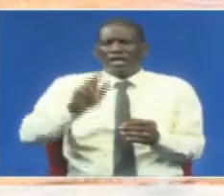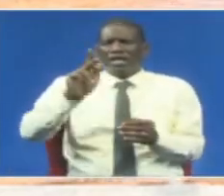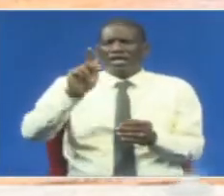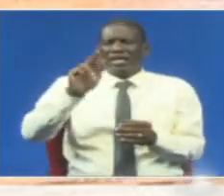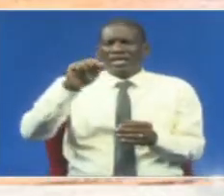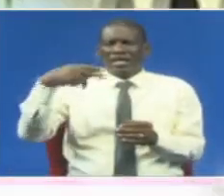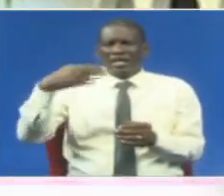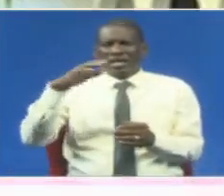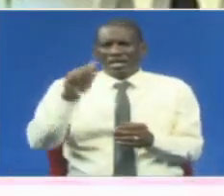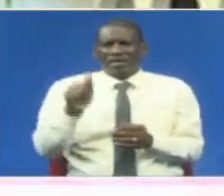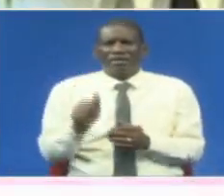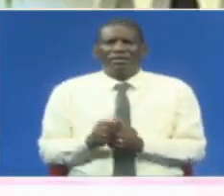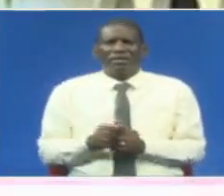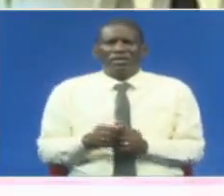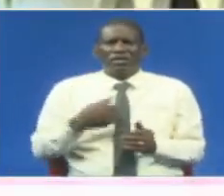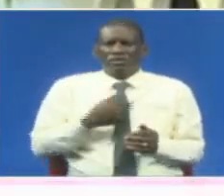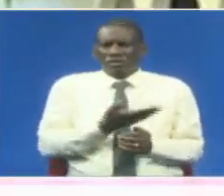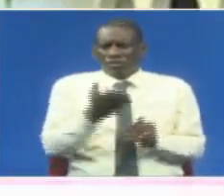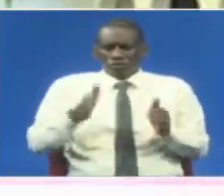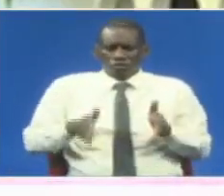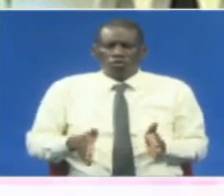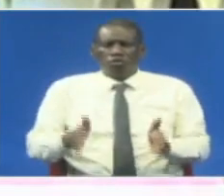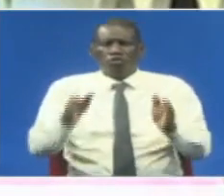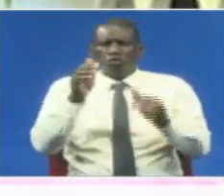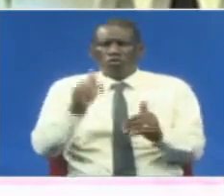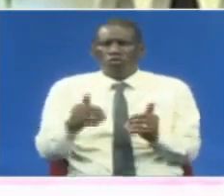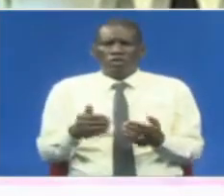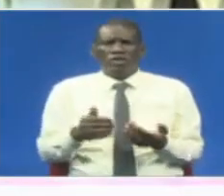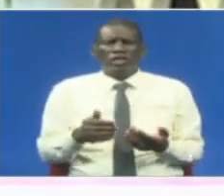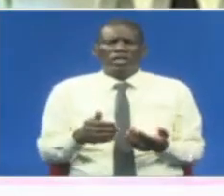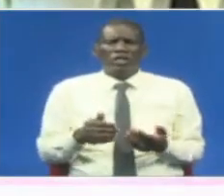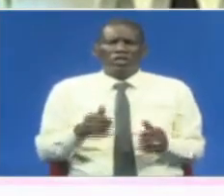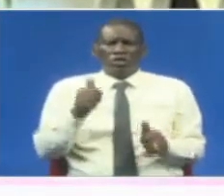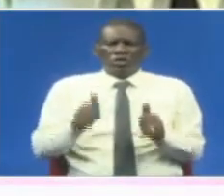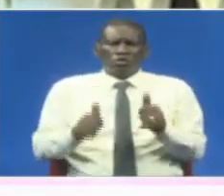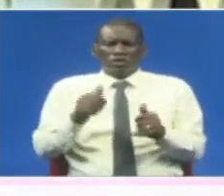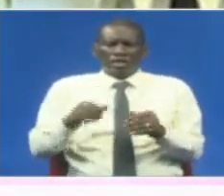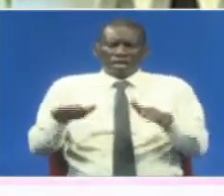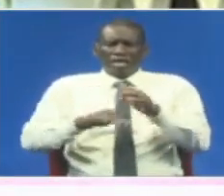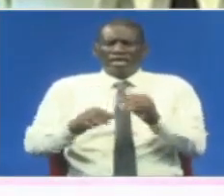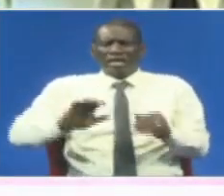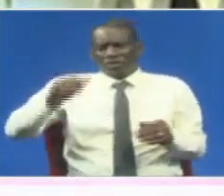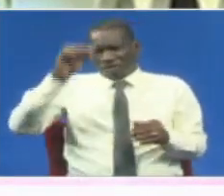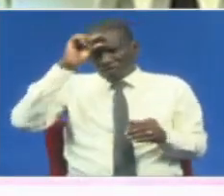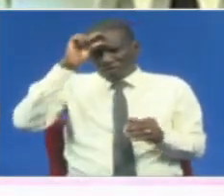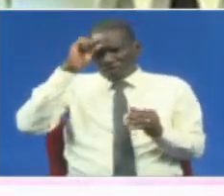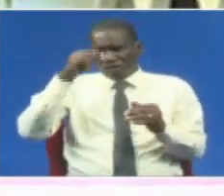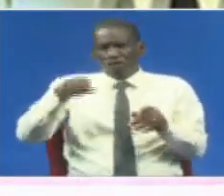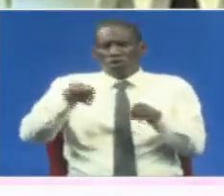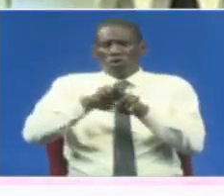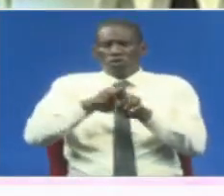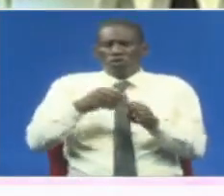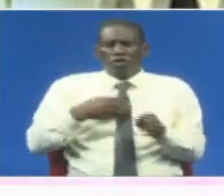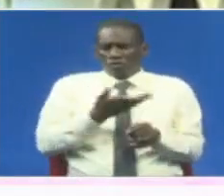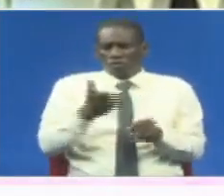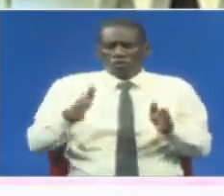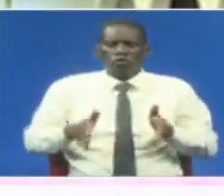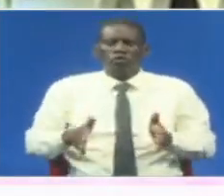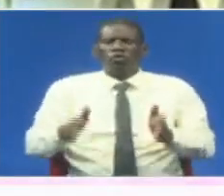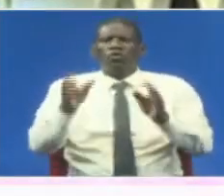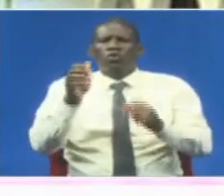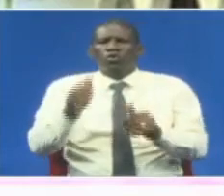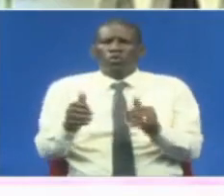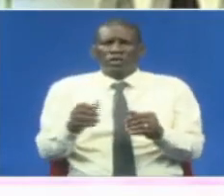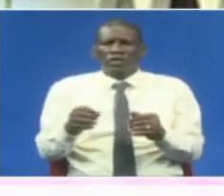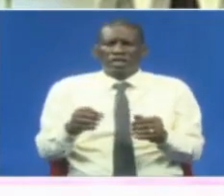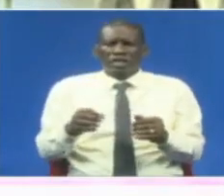Authority, KENHA. There are those roads that are under the jurisdiction of the county government, but there are also those that are in the